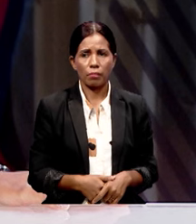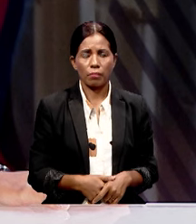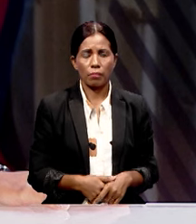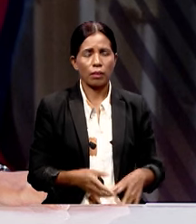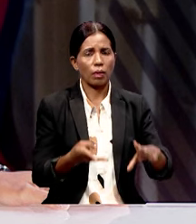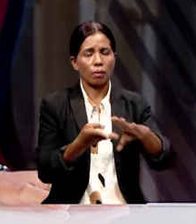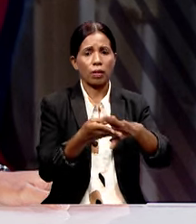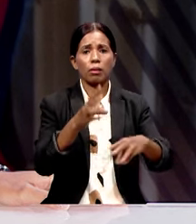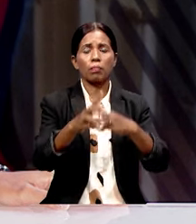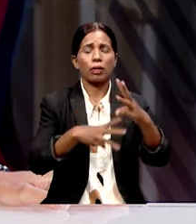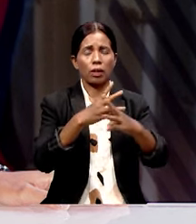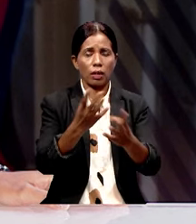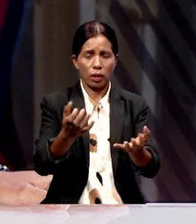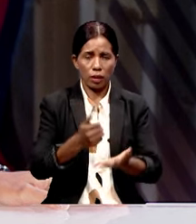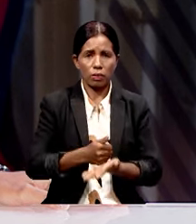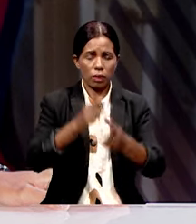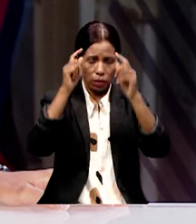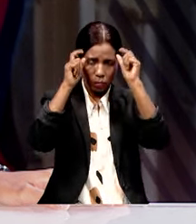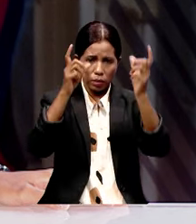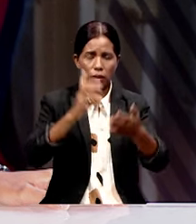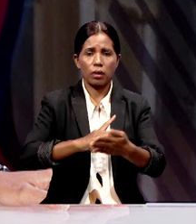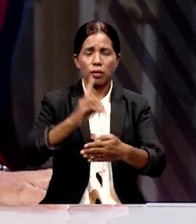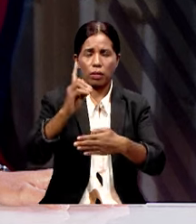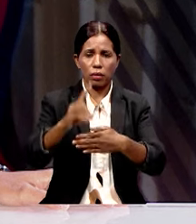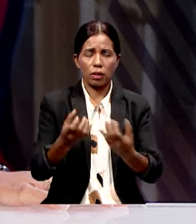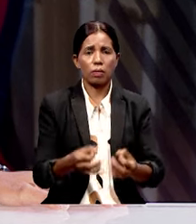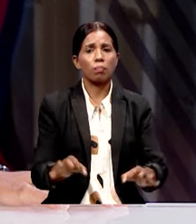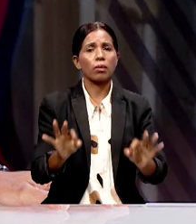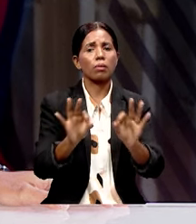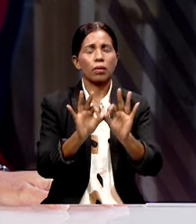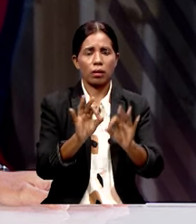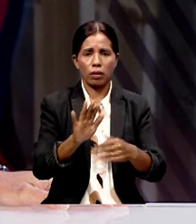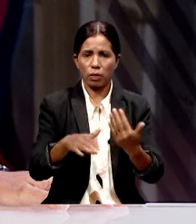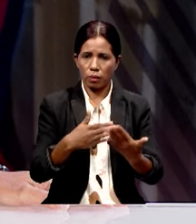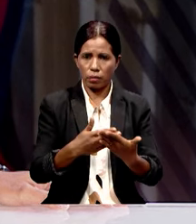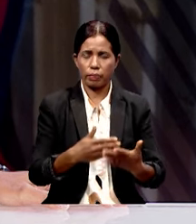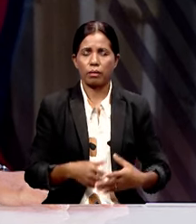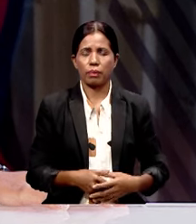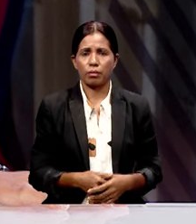Banco Mundial hakarak apoiu Timor-Leste hodi desenvolve setor importante sira.